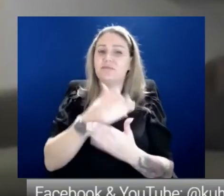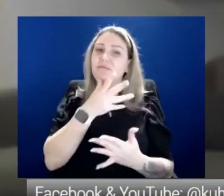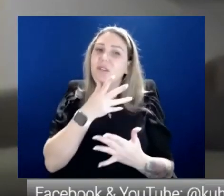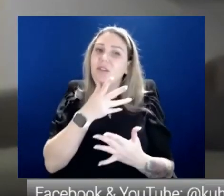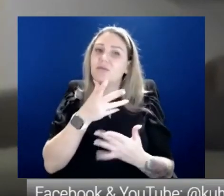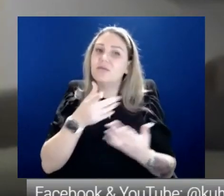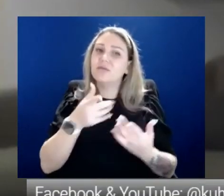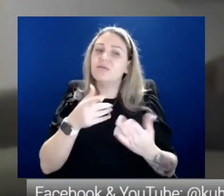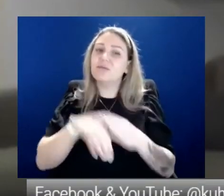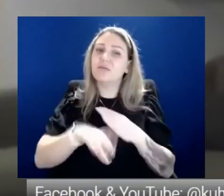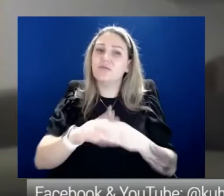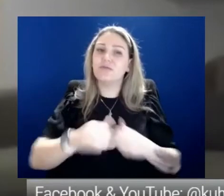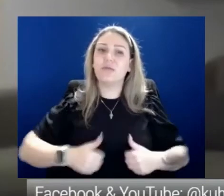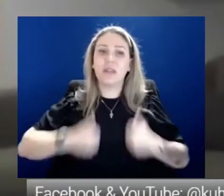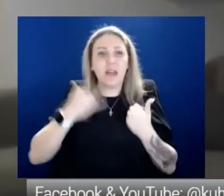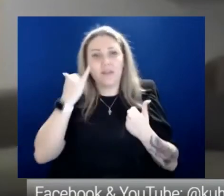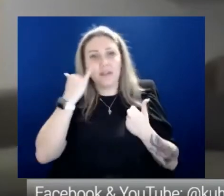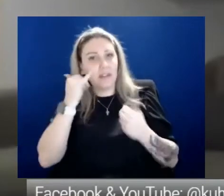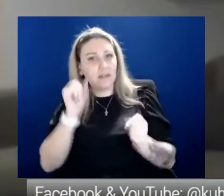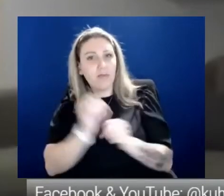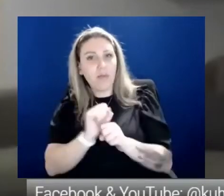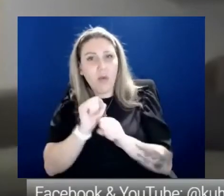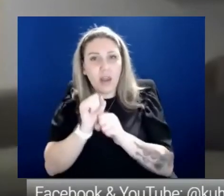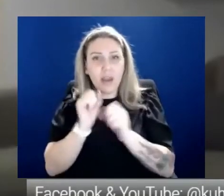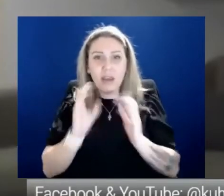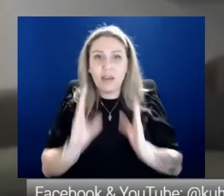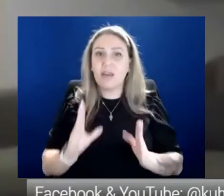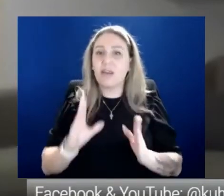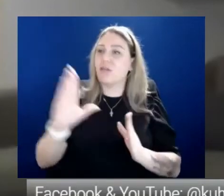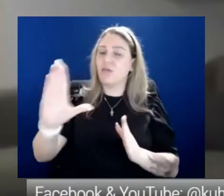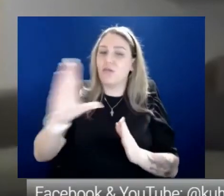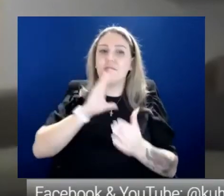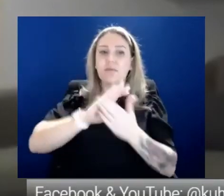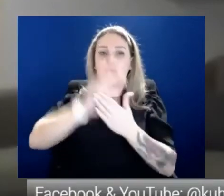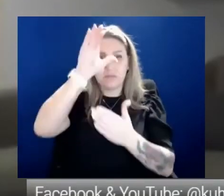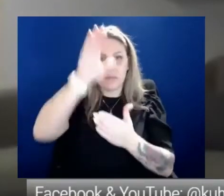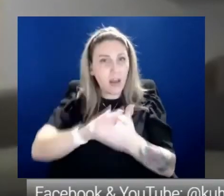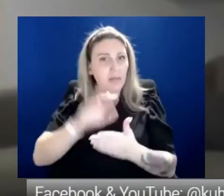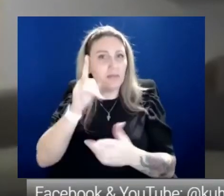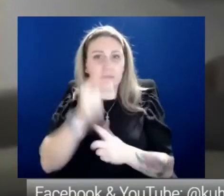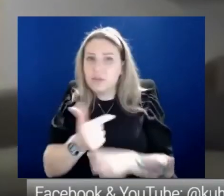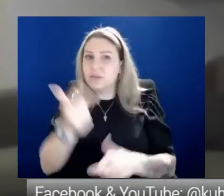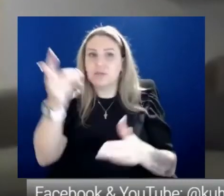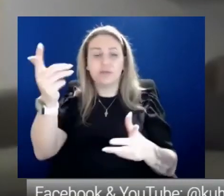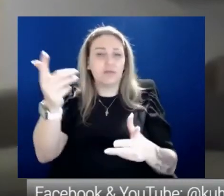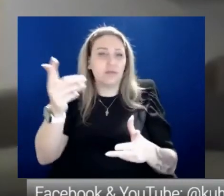whether it's an employee, your spouse, your sister, your neighbor.